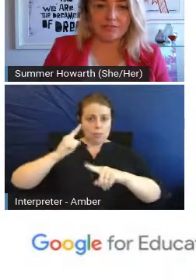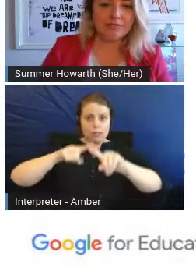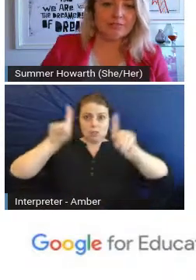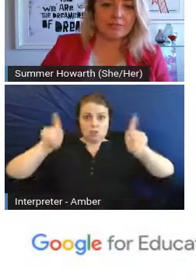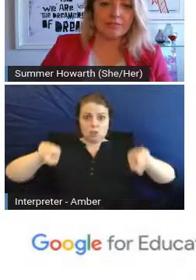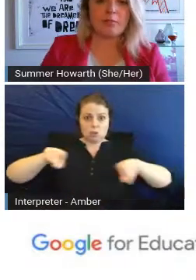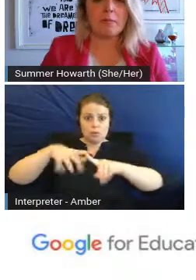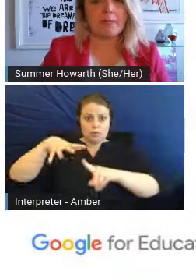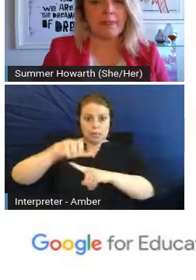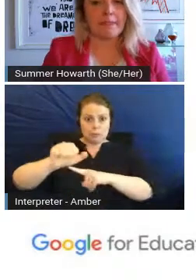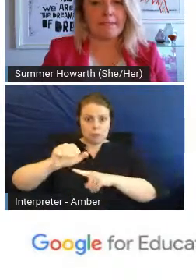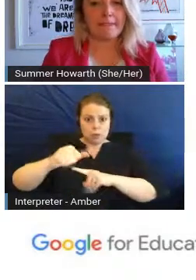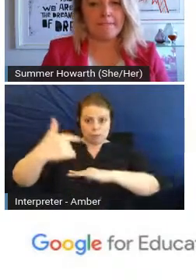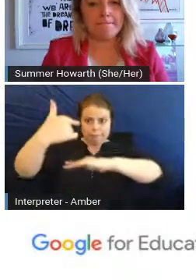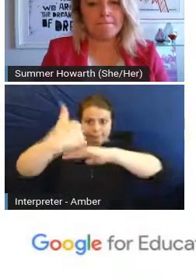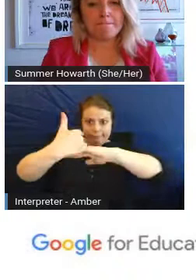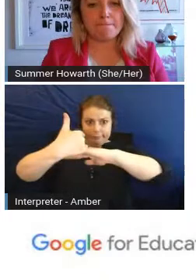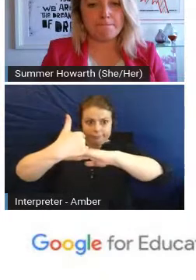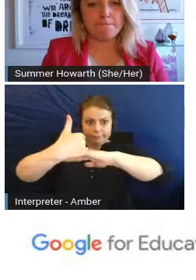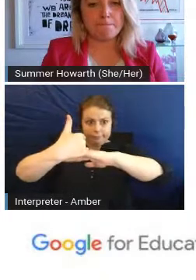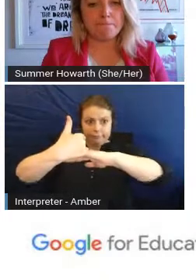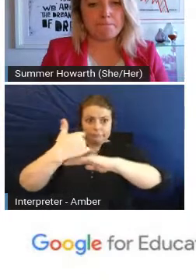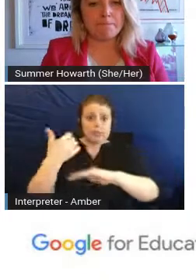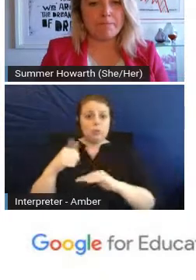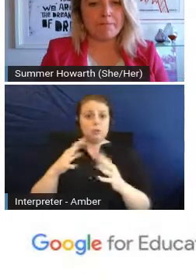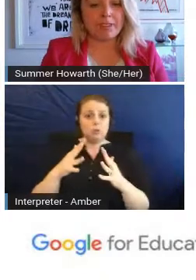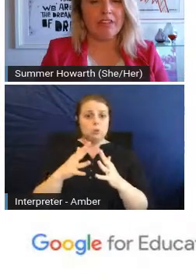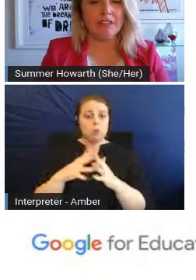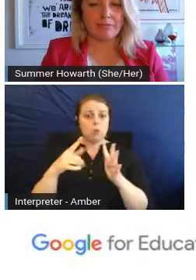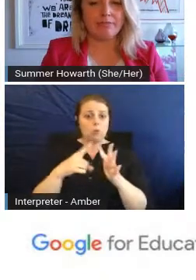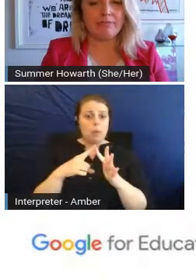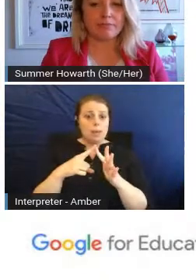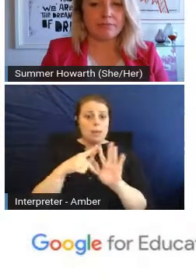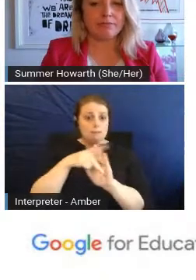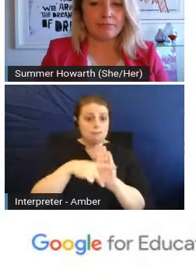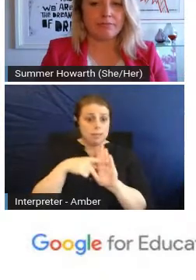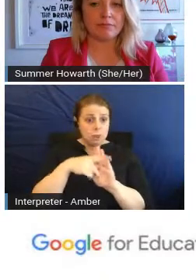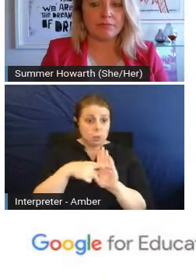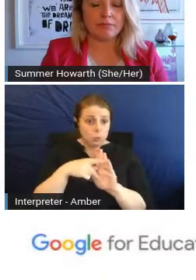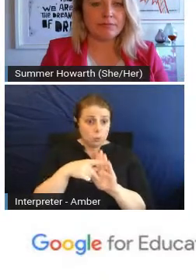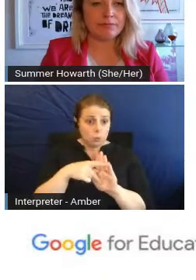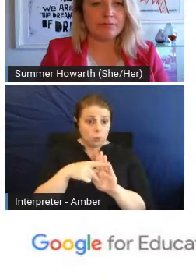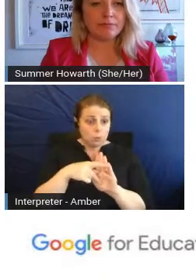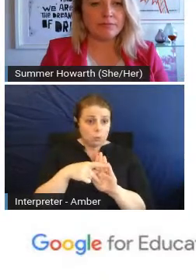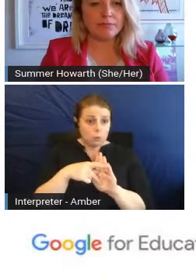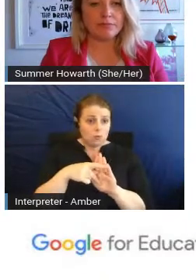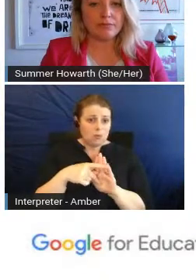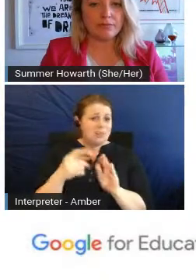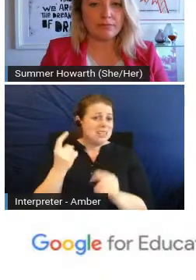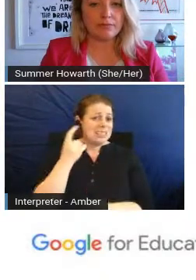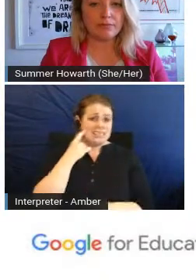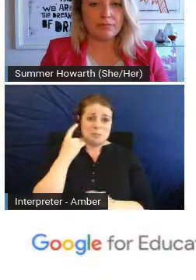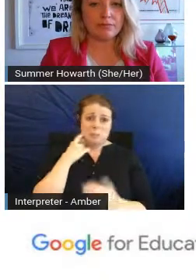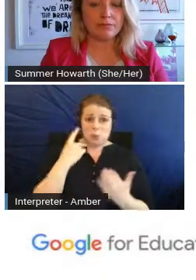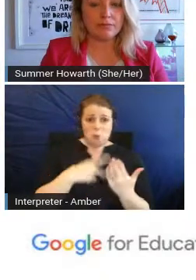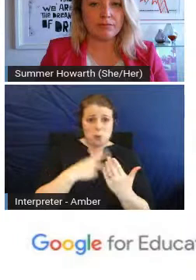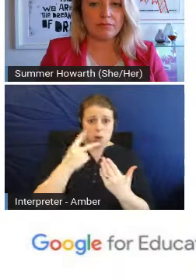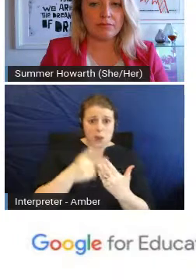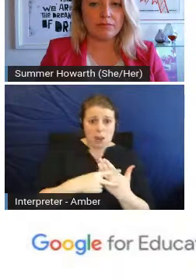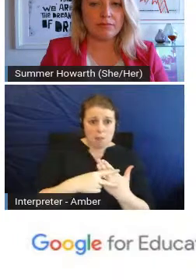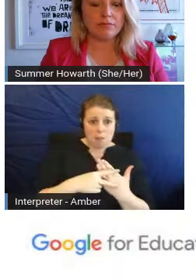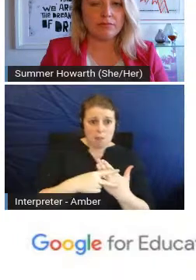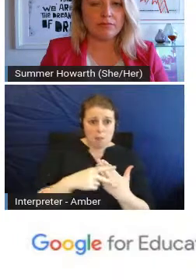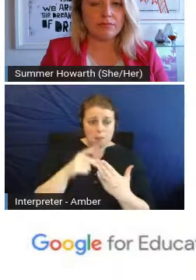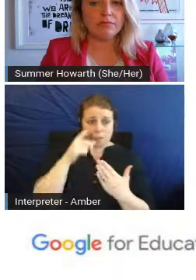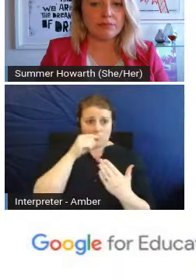like a video of myself, and I used WeVideo for that. WeVideo is a very simple program where I can grab